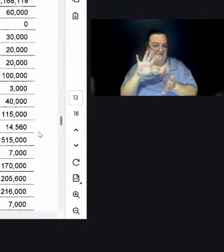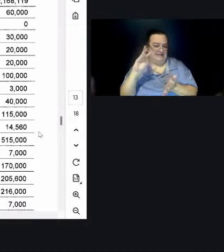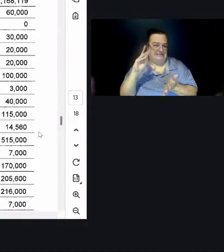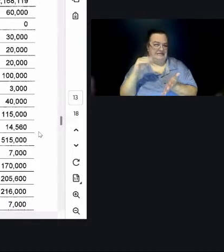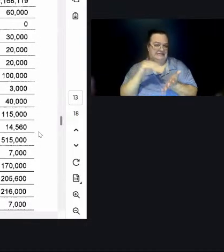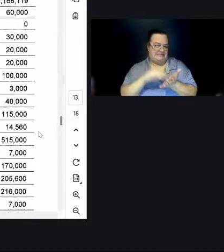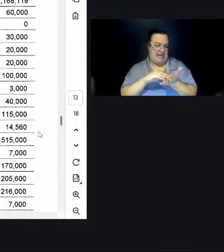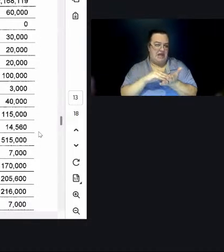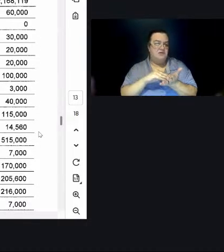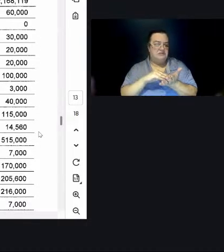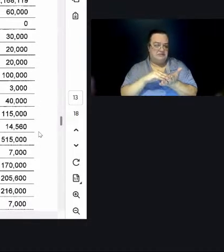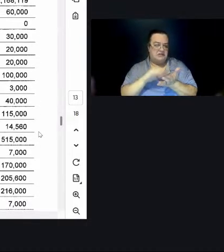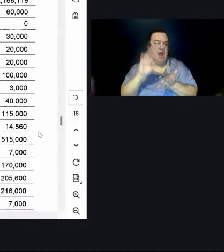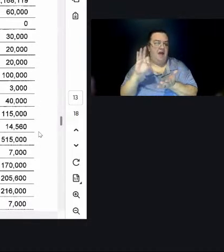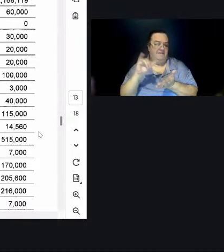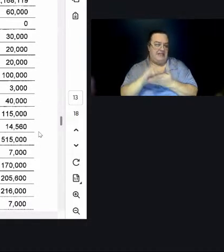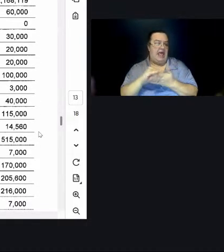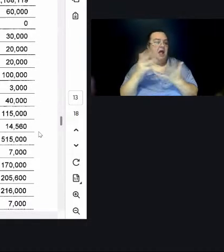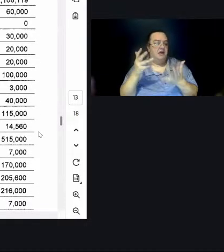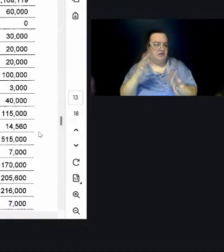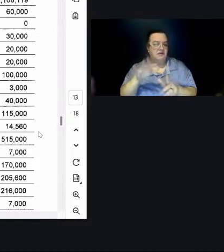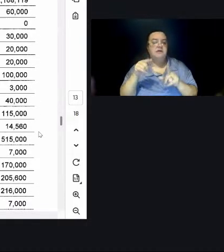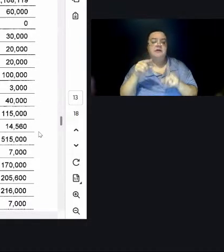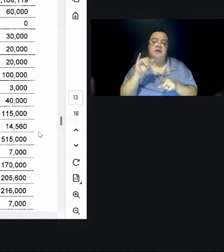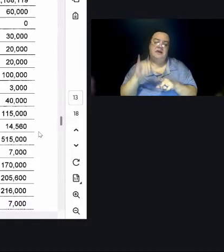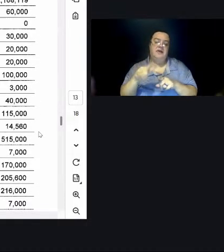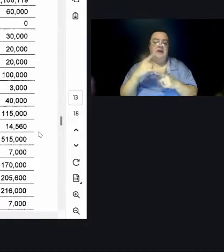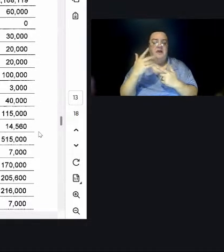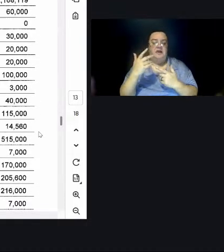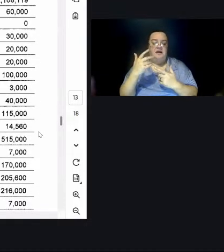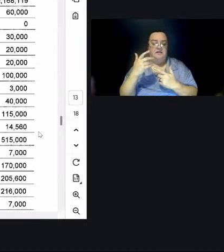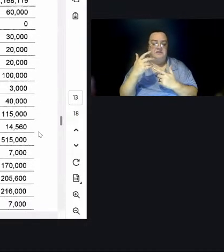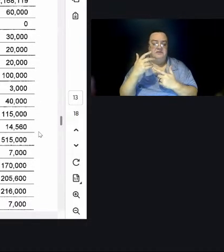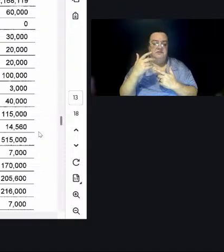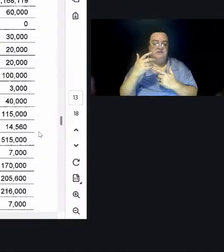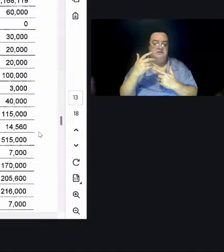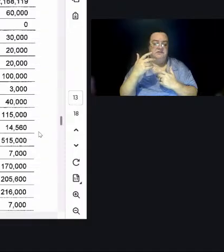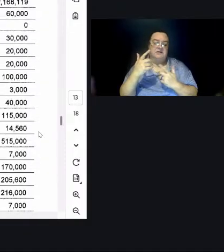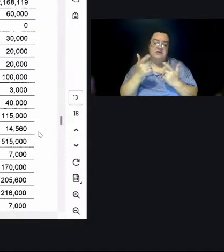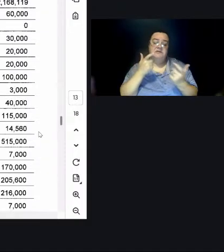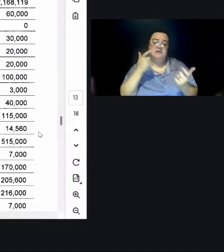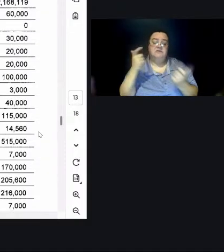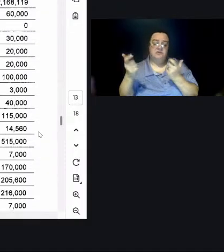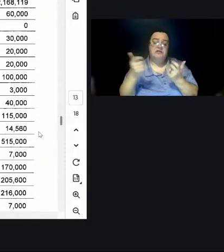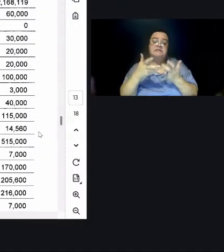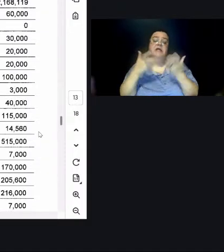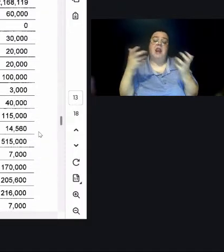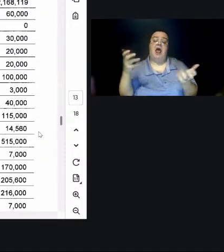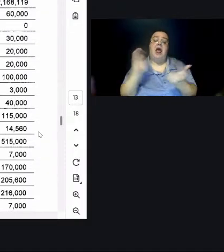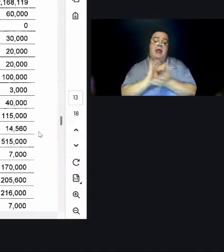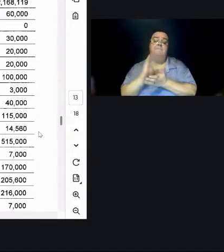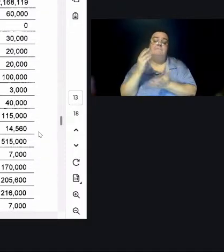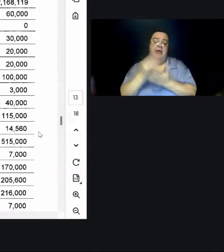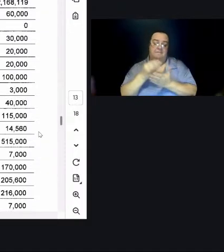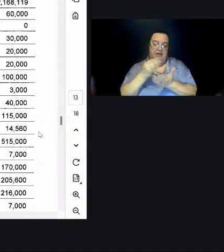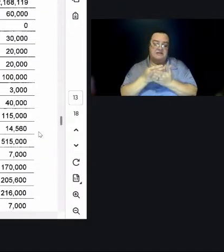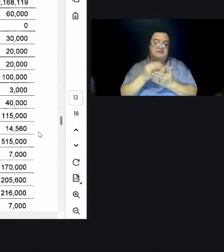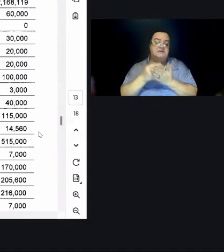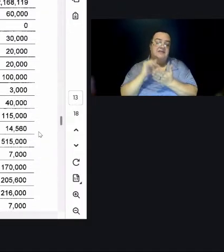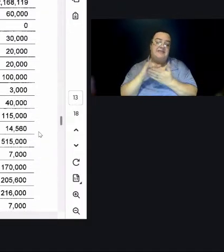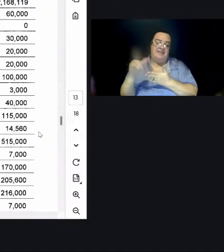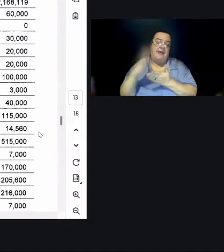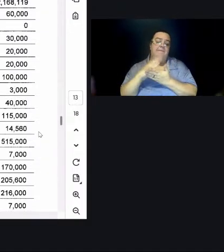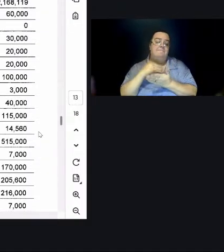$56,000 of that. That's an enormous, it's a significant amount of money that they budget, that they allot. The bottom line is